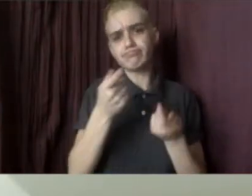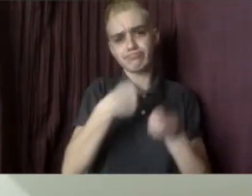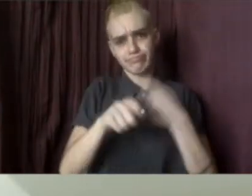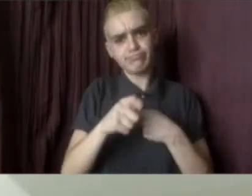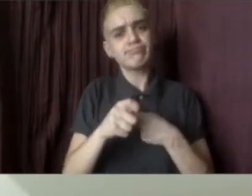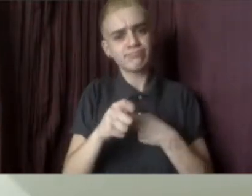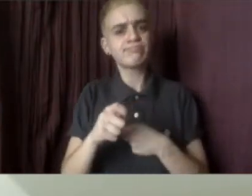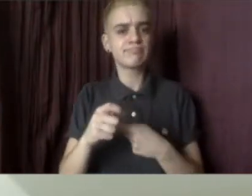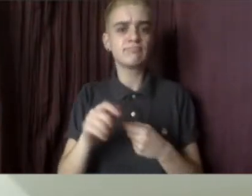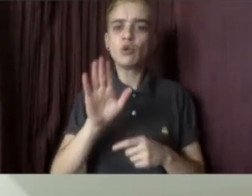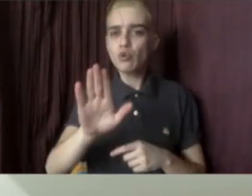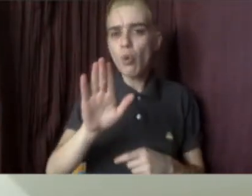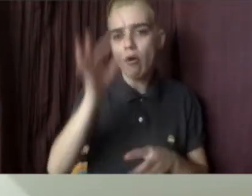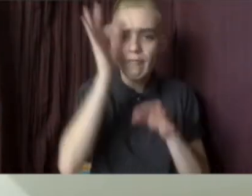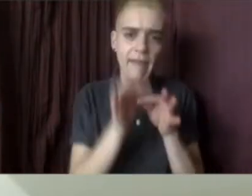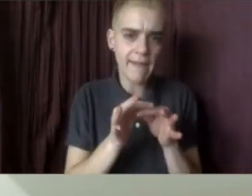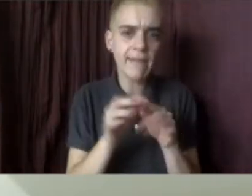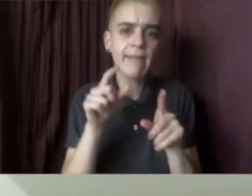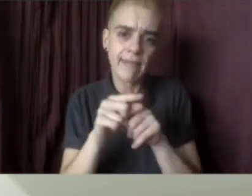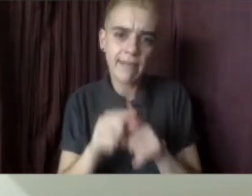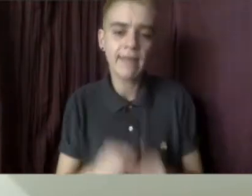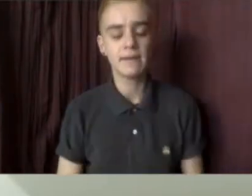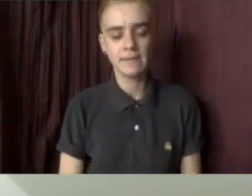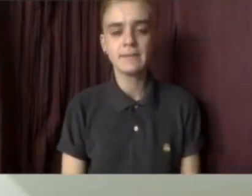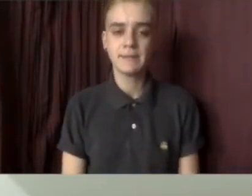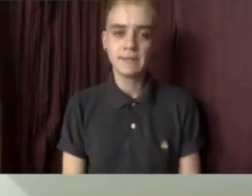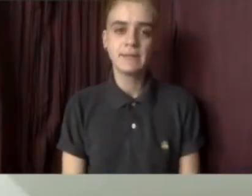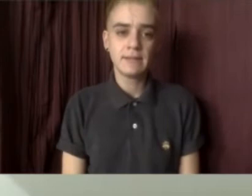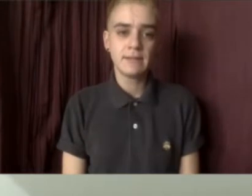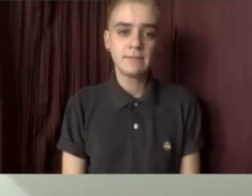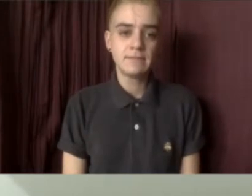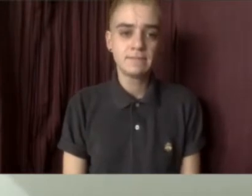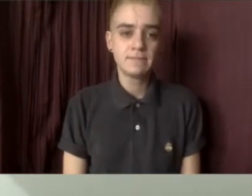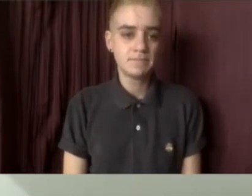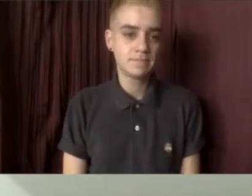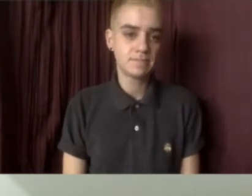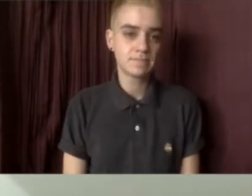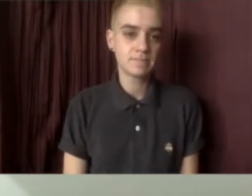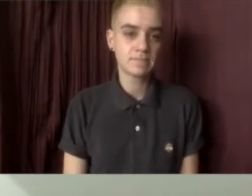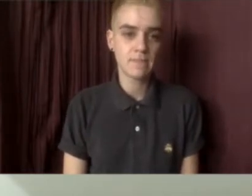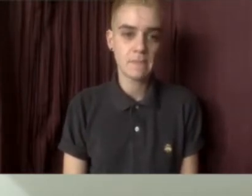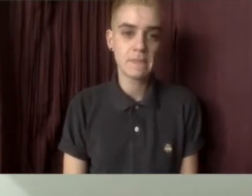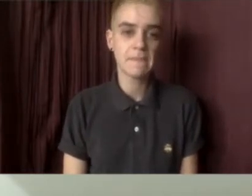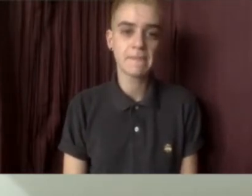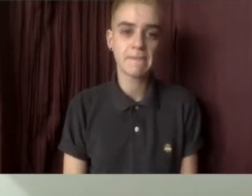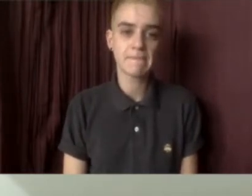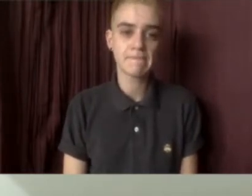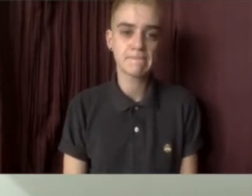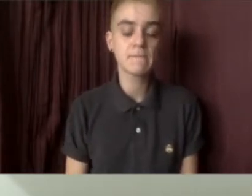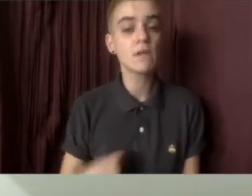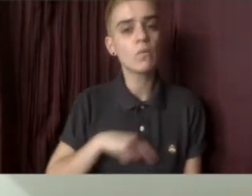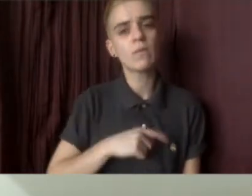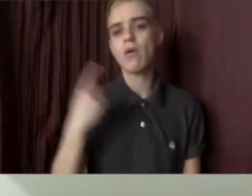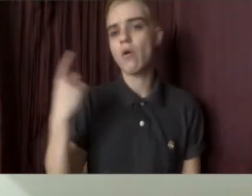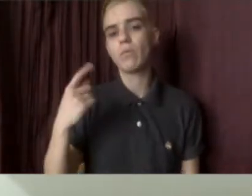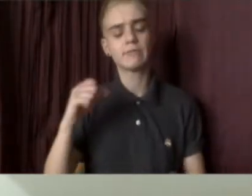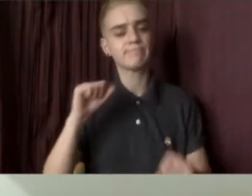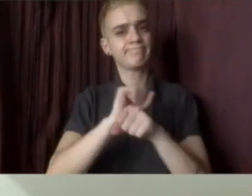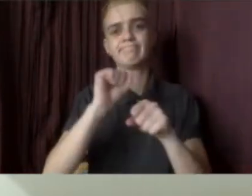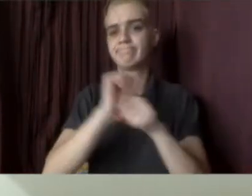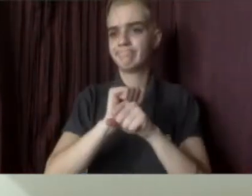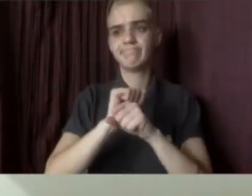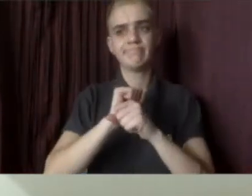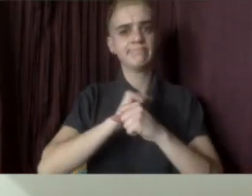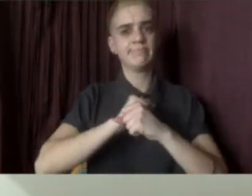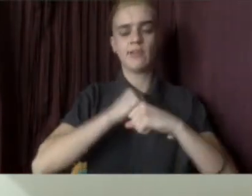particular, and hope that you all are able to engage with that directly. And for those in Georgia, those who are outside of Georgia that can support